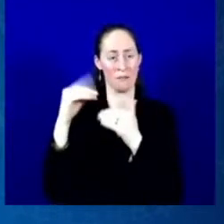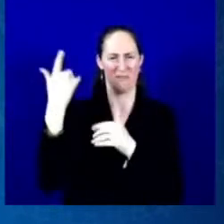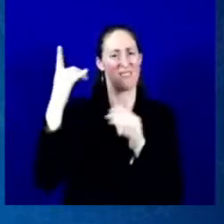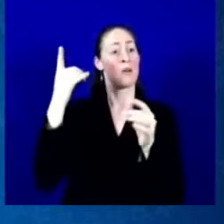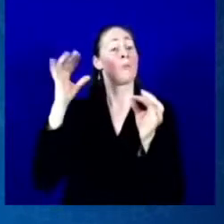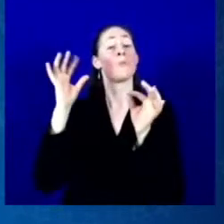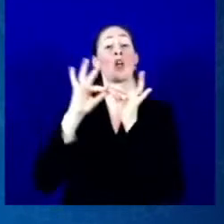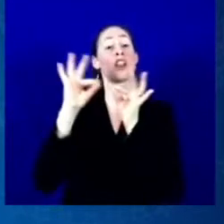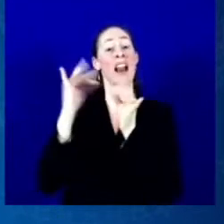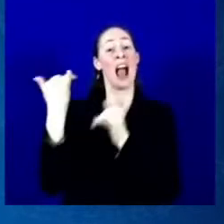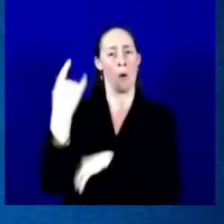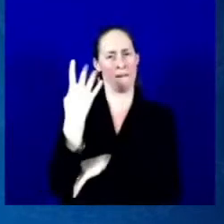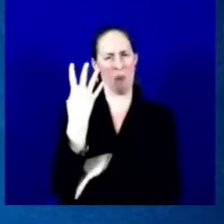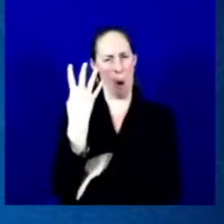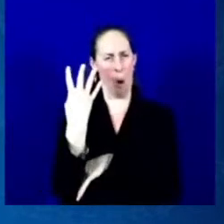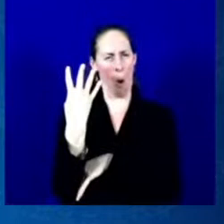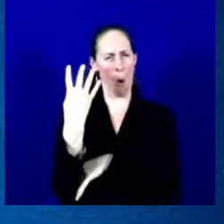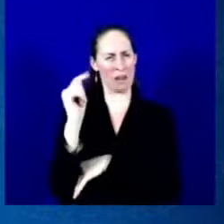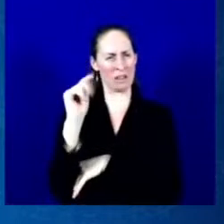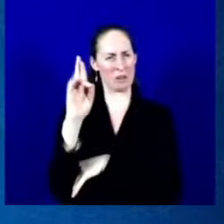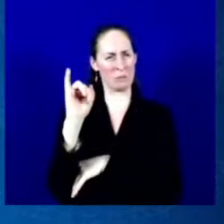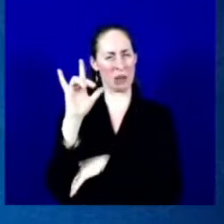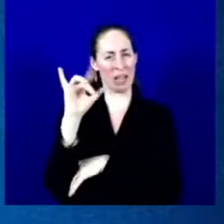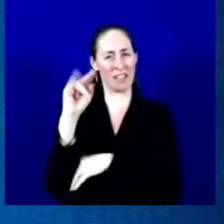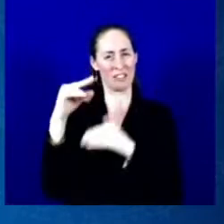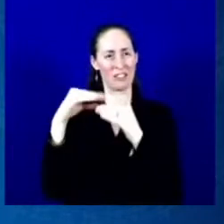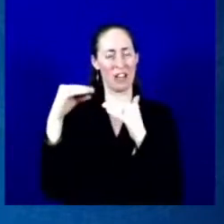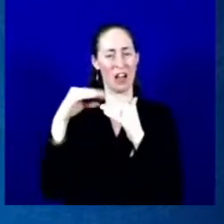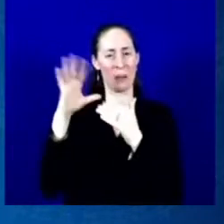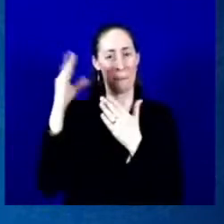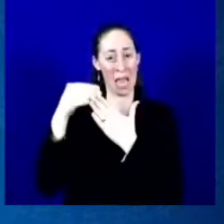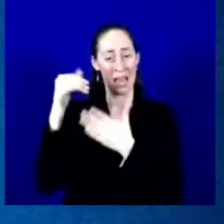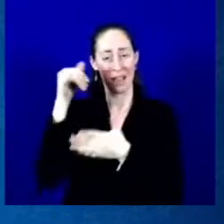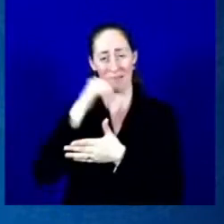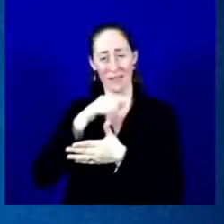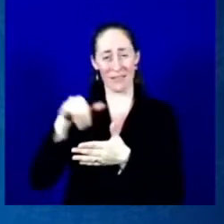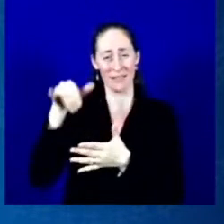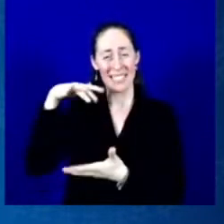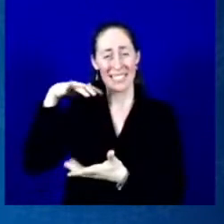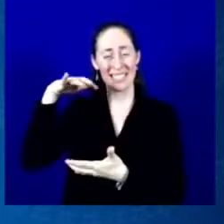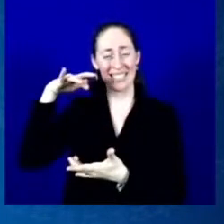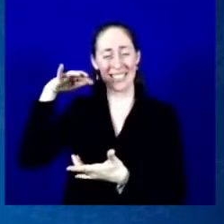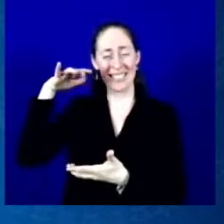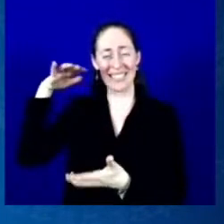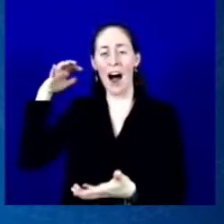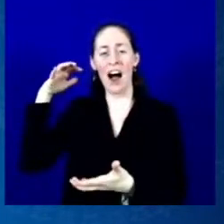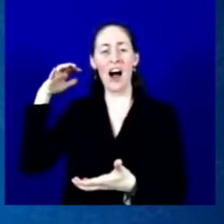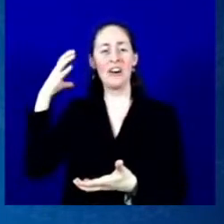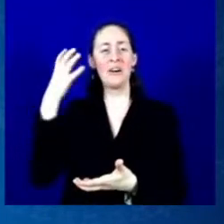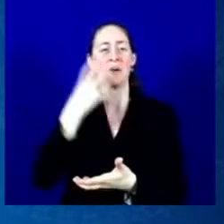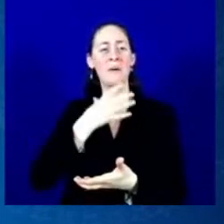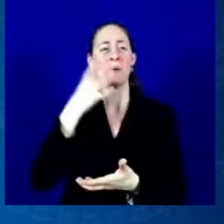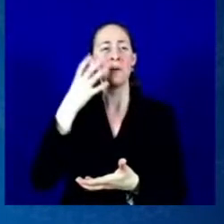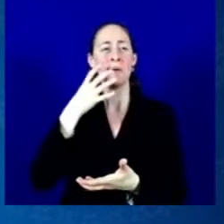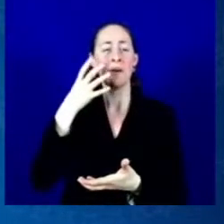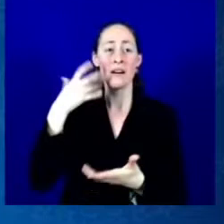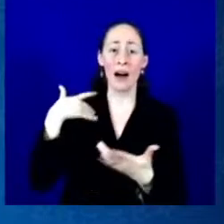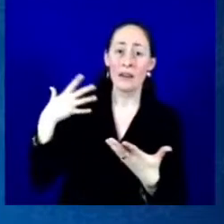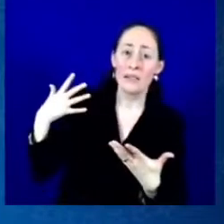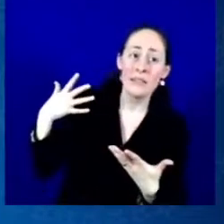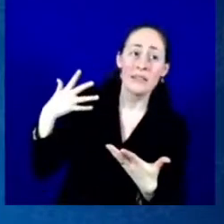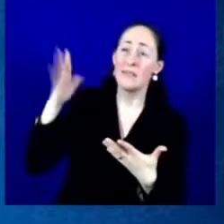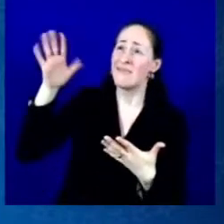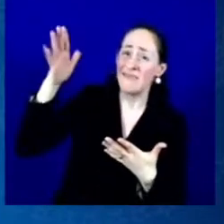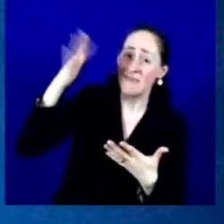My fellow Americans, trickle down. Trickle down economics has never worked. And it's time to grow